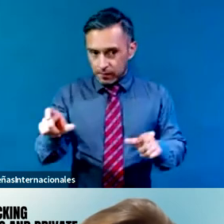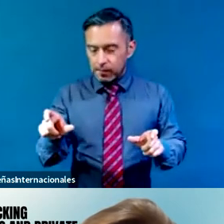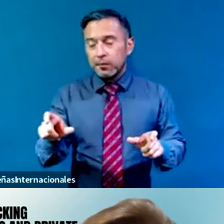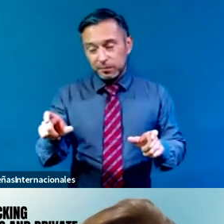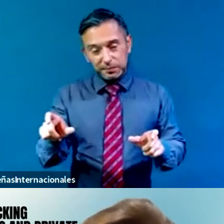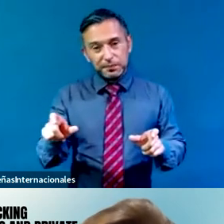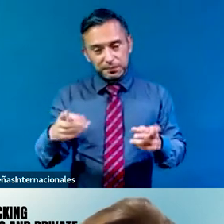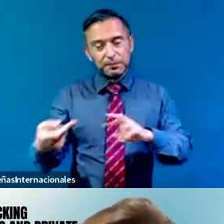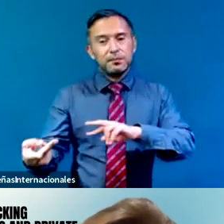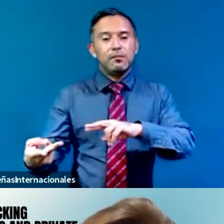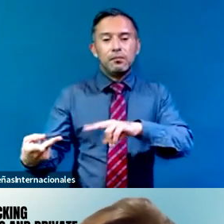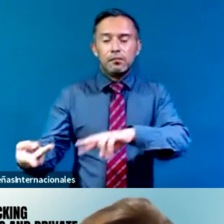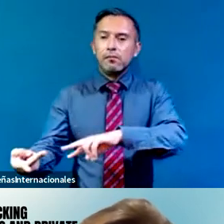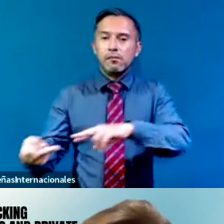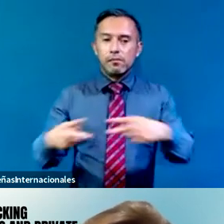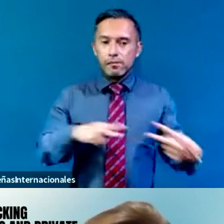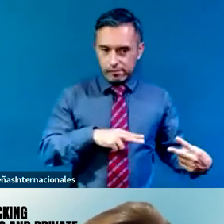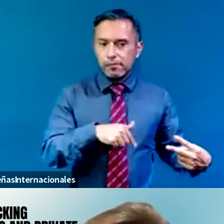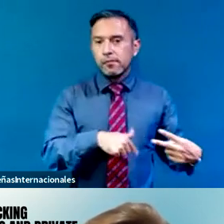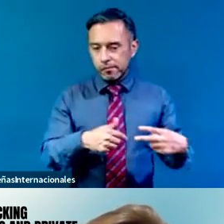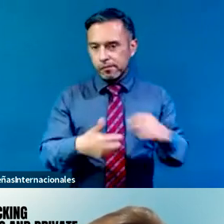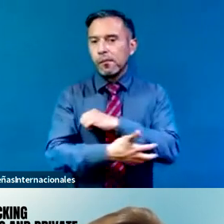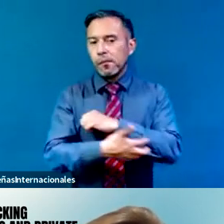enormous setback for the cause of sustainable development.